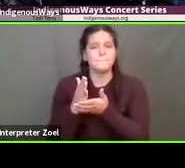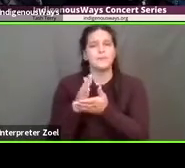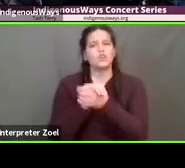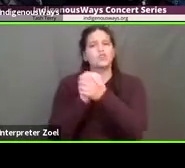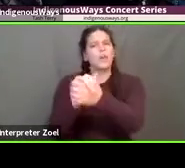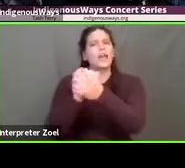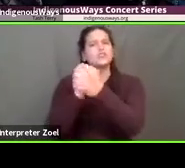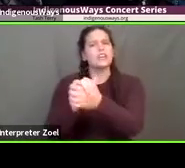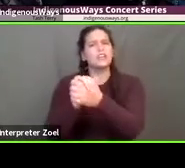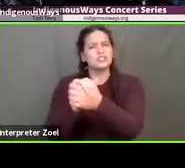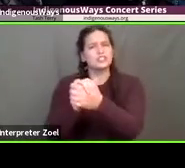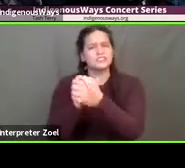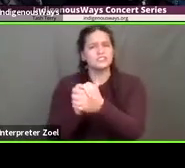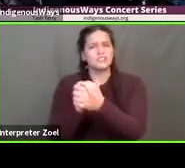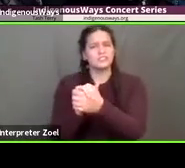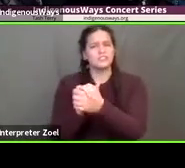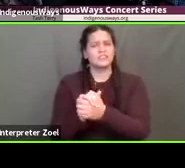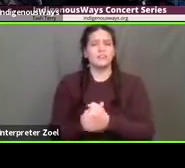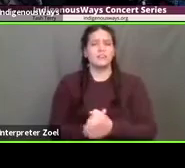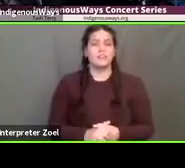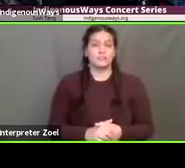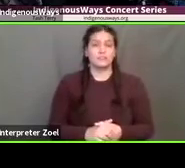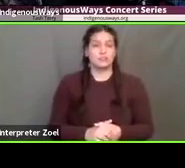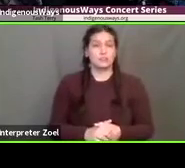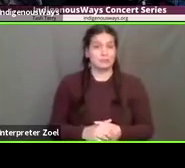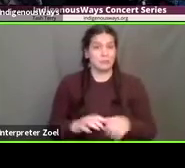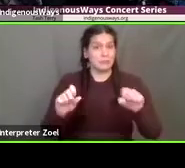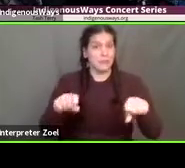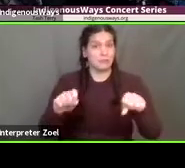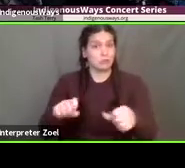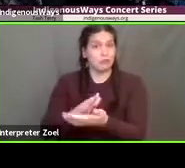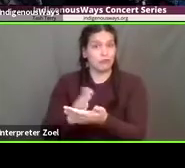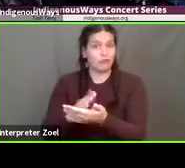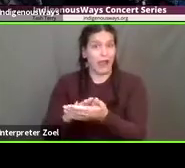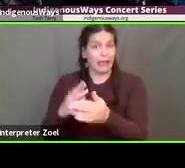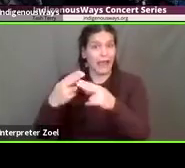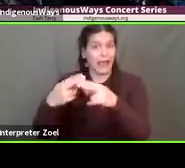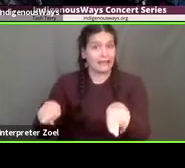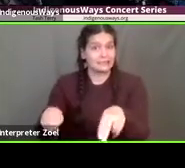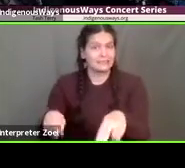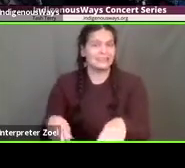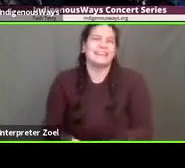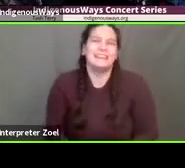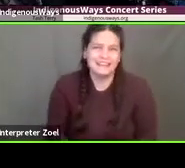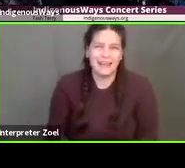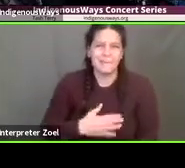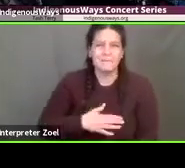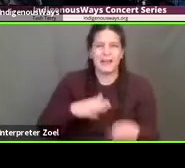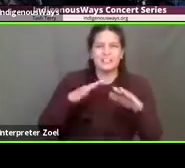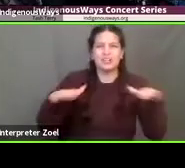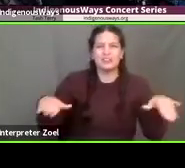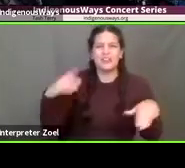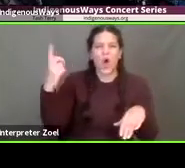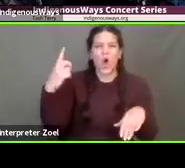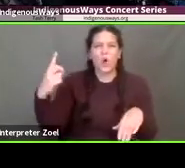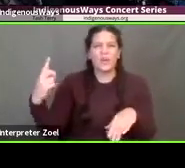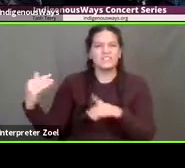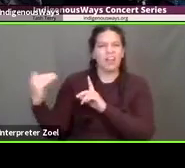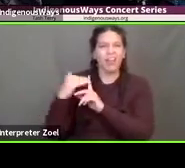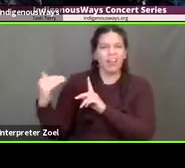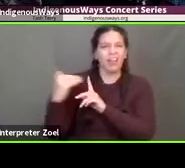able to maybe even fry some eggs. Meanwhile, my children were always tugging at my legs,